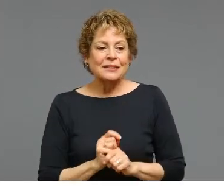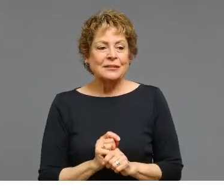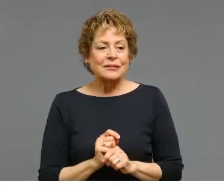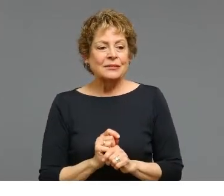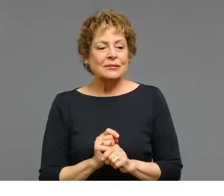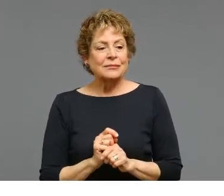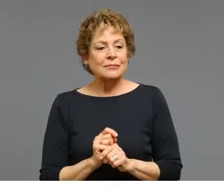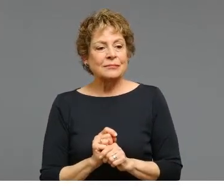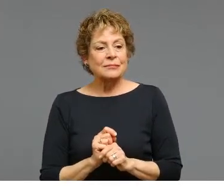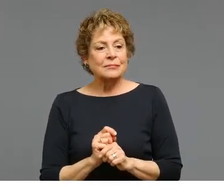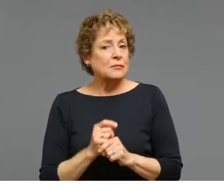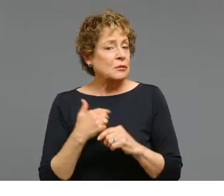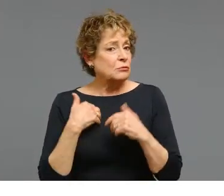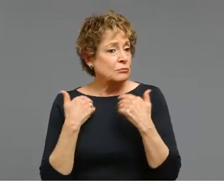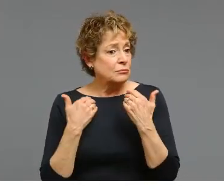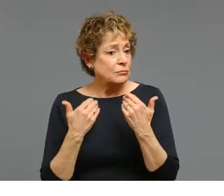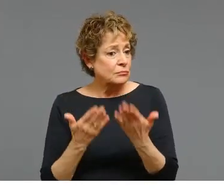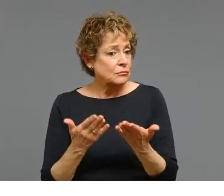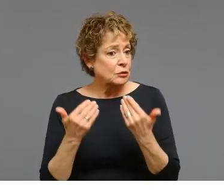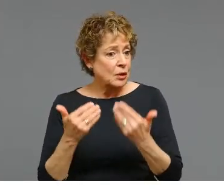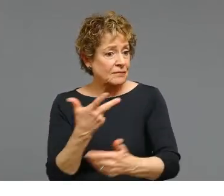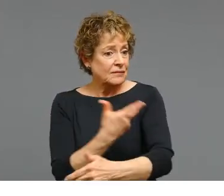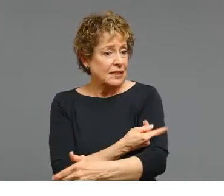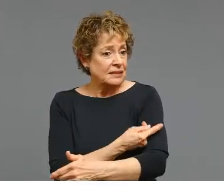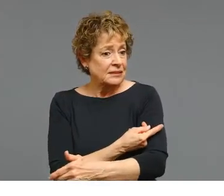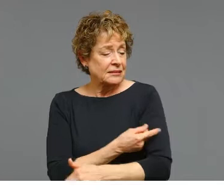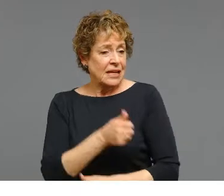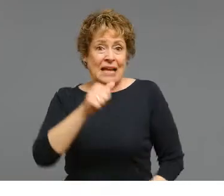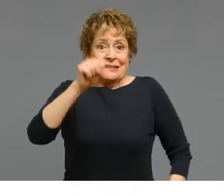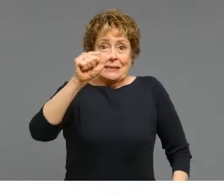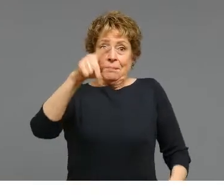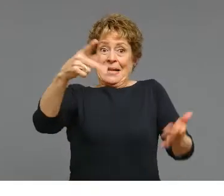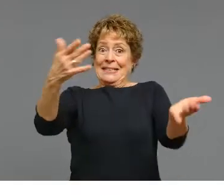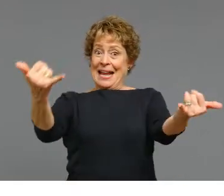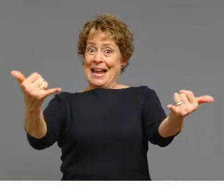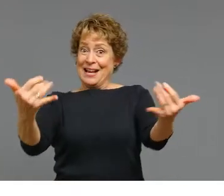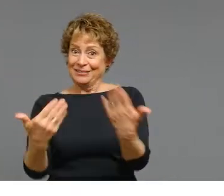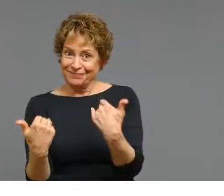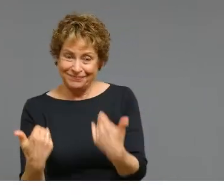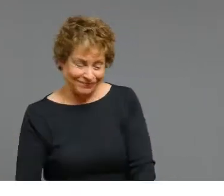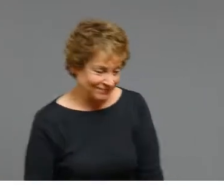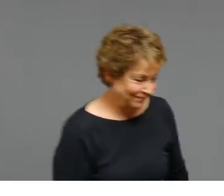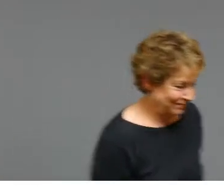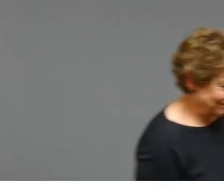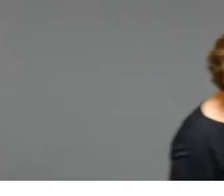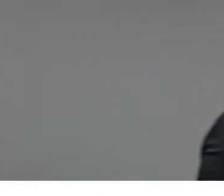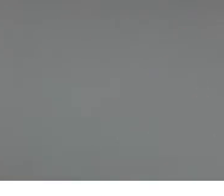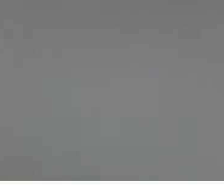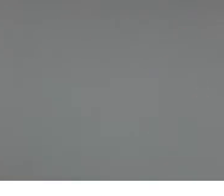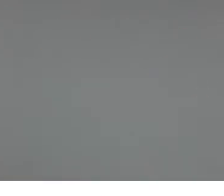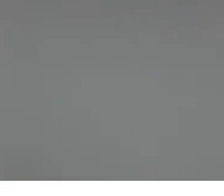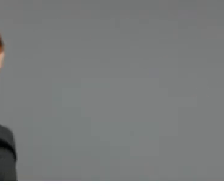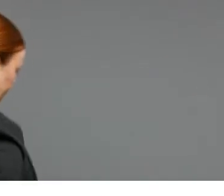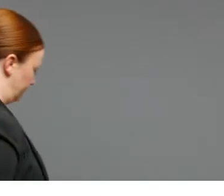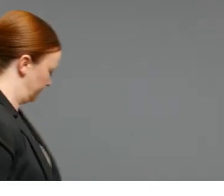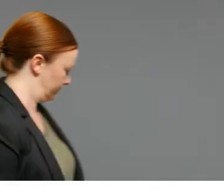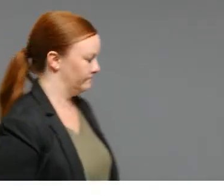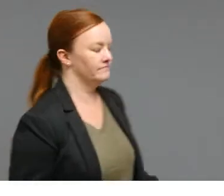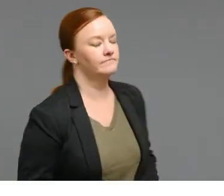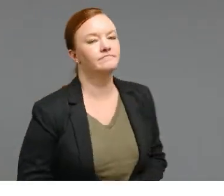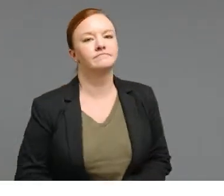we would recommend getting vaccinated as soon as possible. All right. One of the exciting